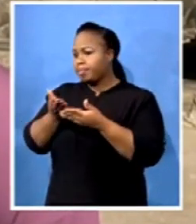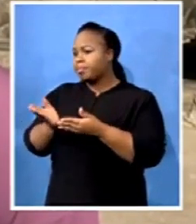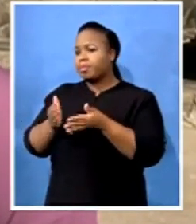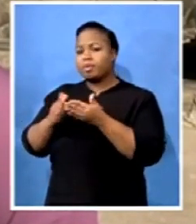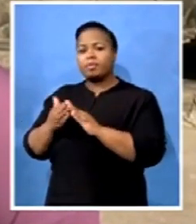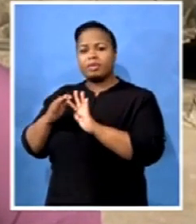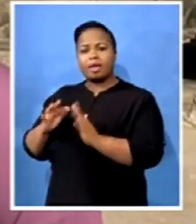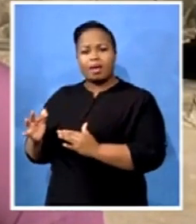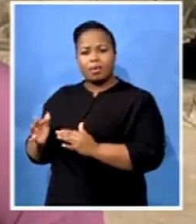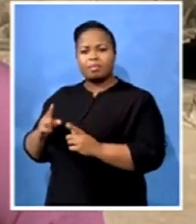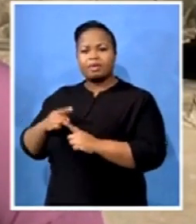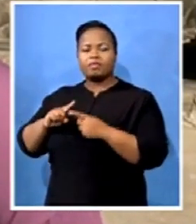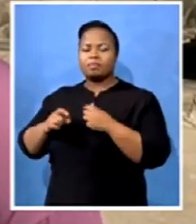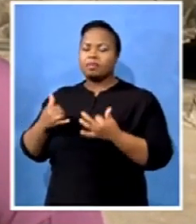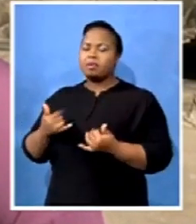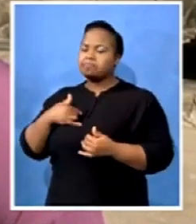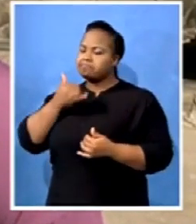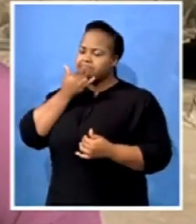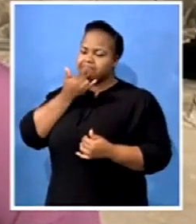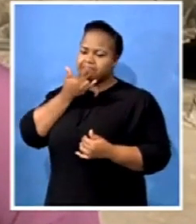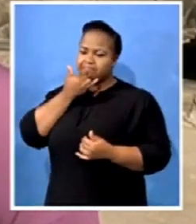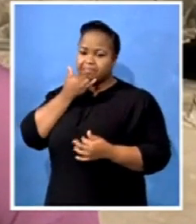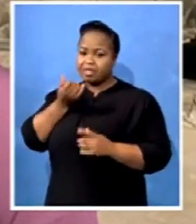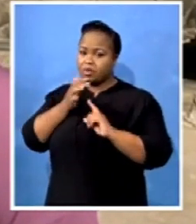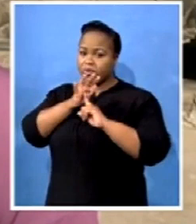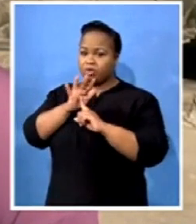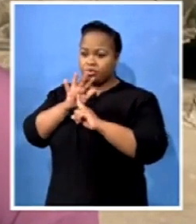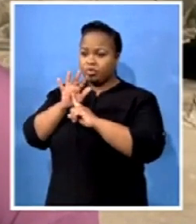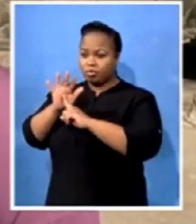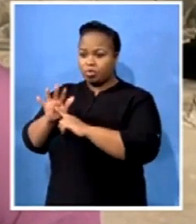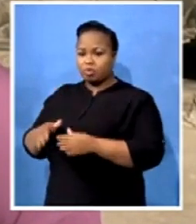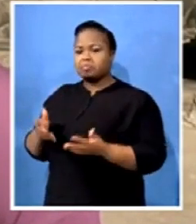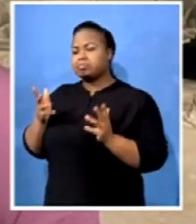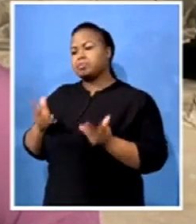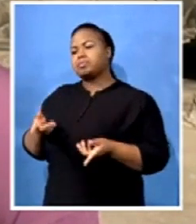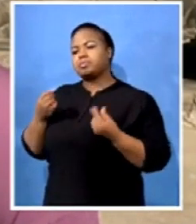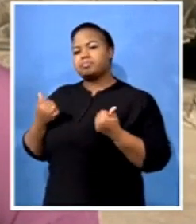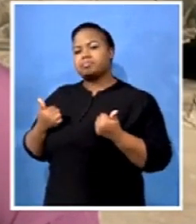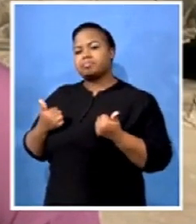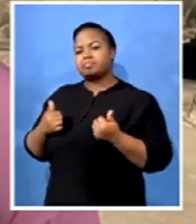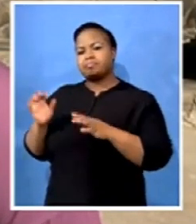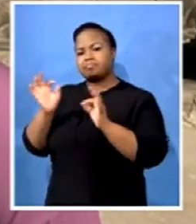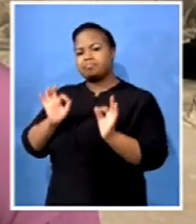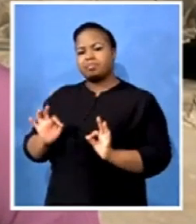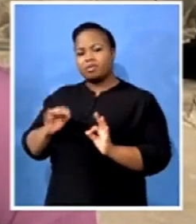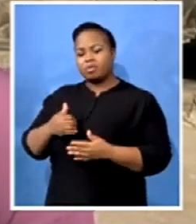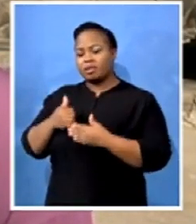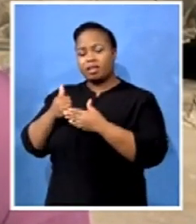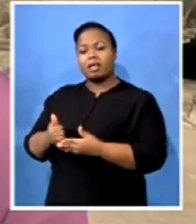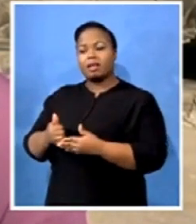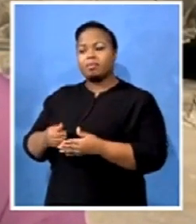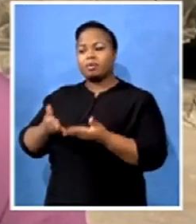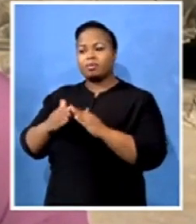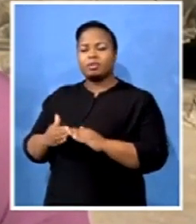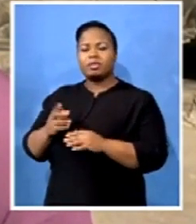that the demonstrations that we have seen, it's indeed going to assist our people. It's going to assist even Post Office and